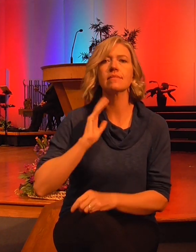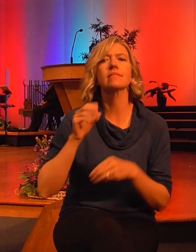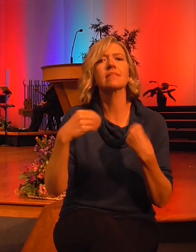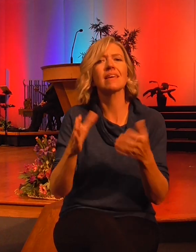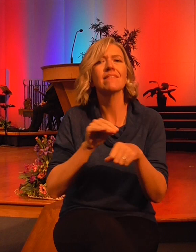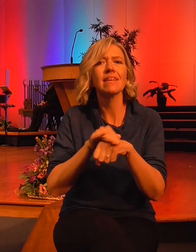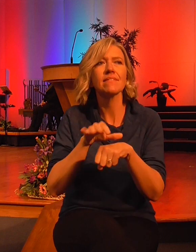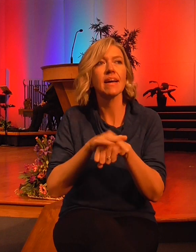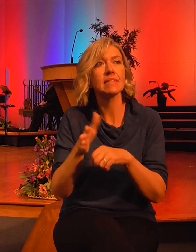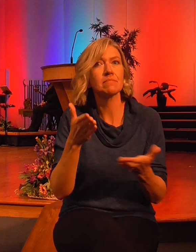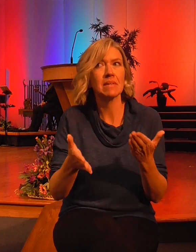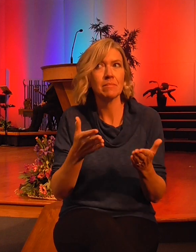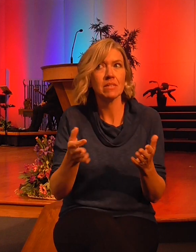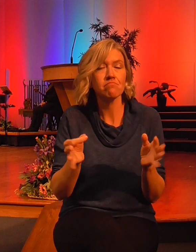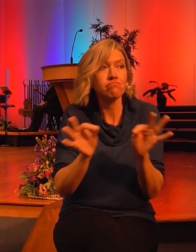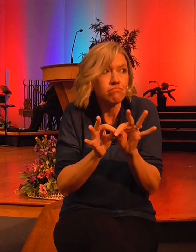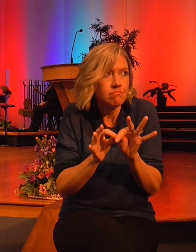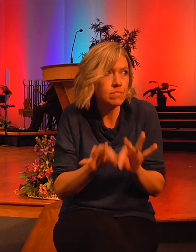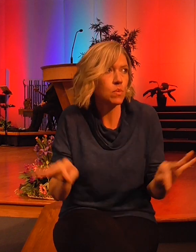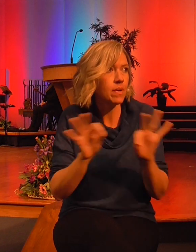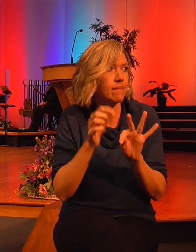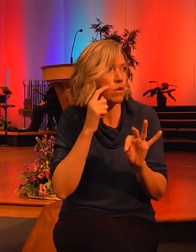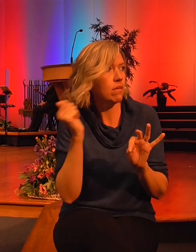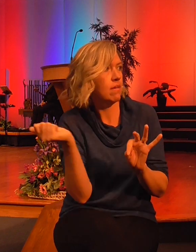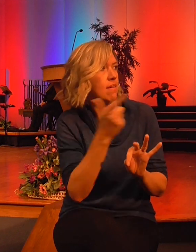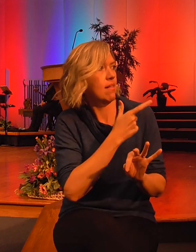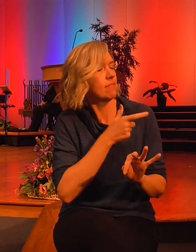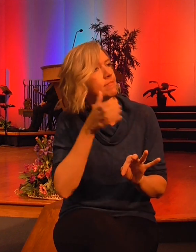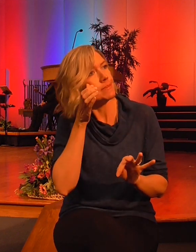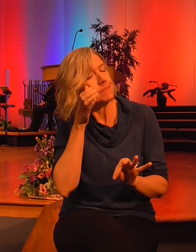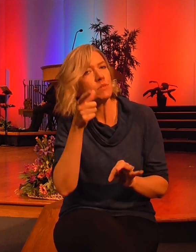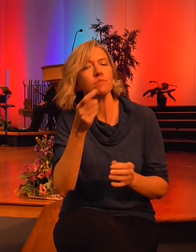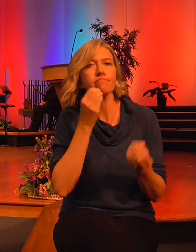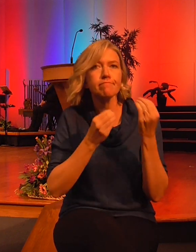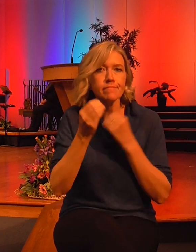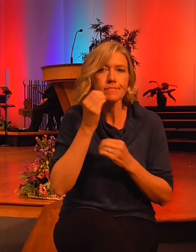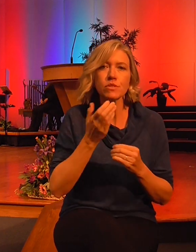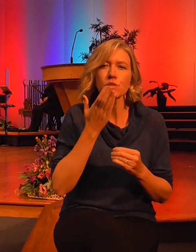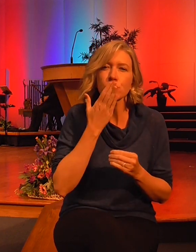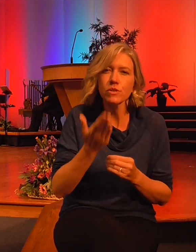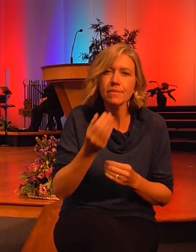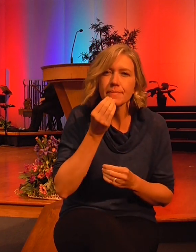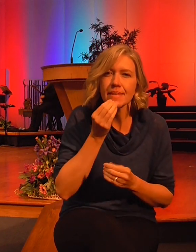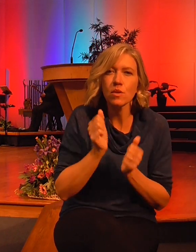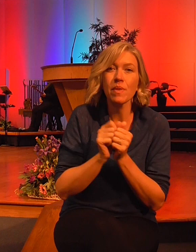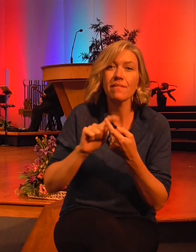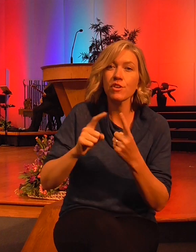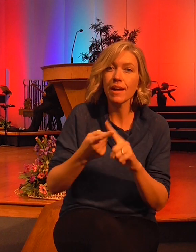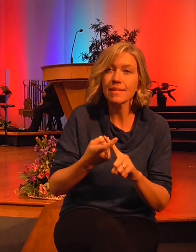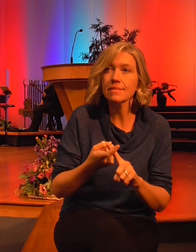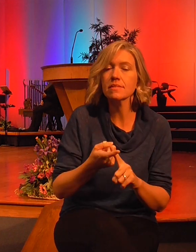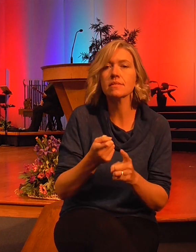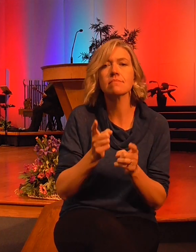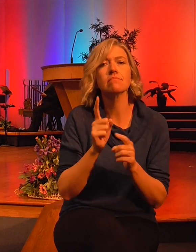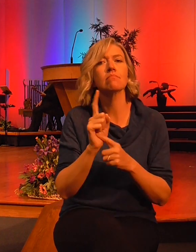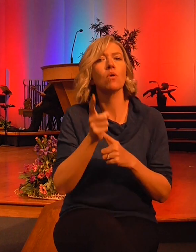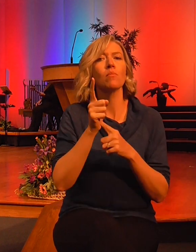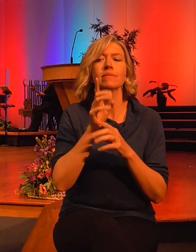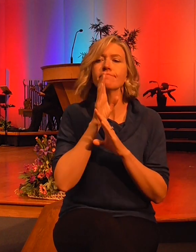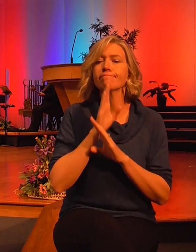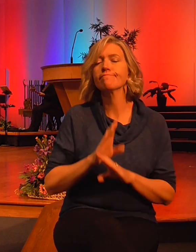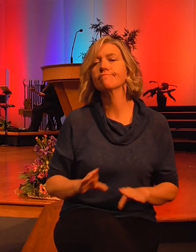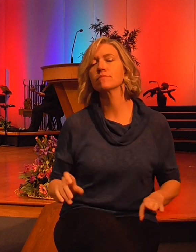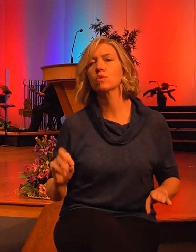good for all of us sometime this Memorial Day weekend when you're enjoying a good meal with a friend, a moment in solitude, or hearing a